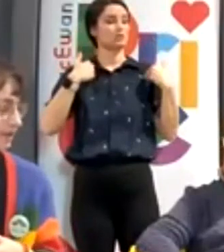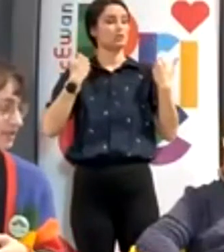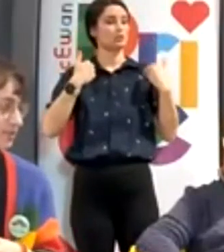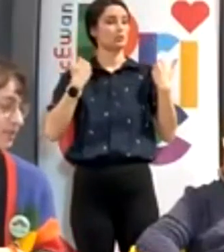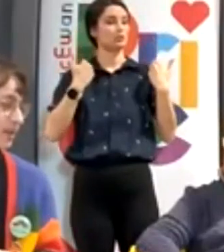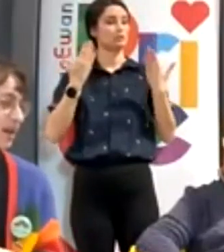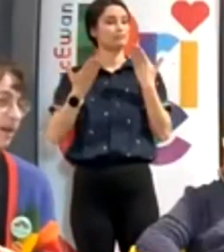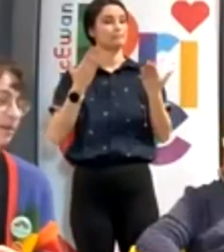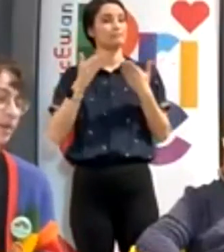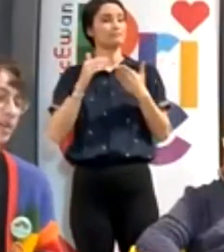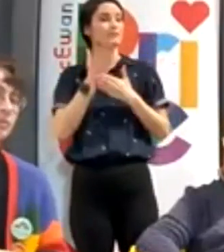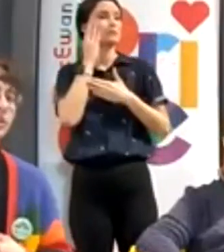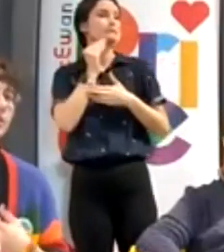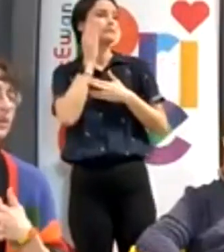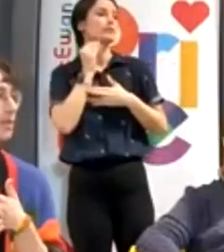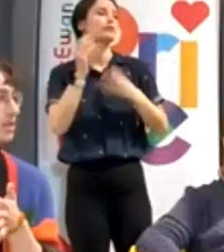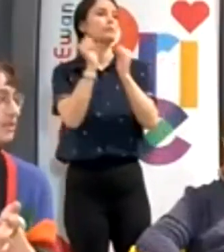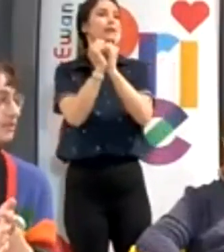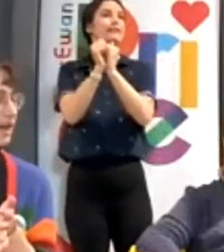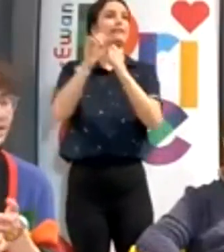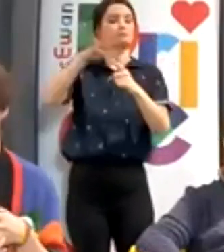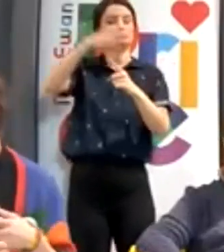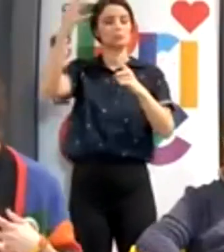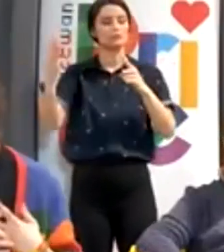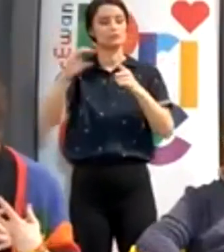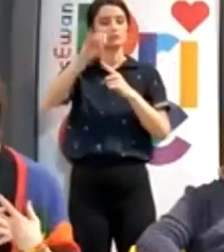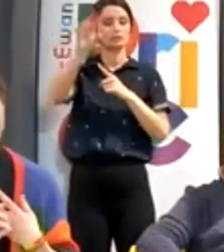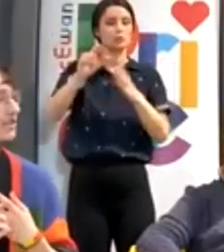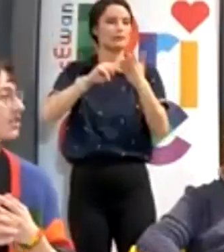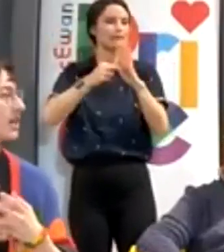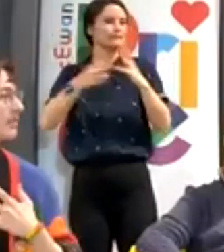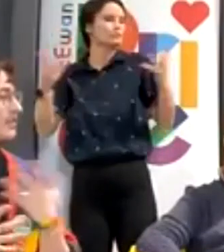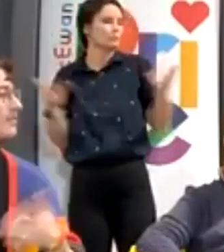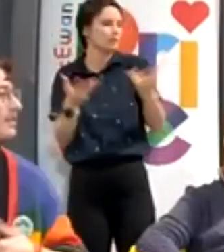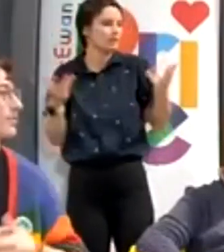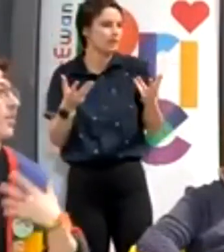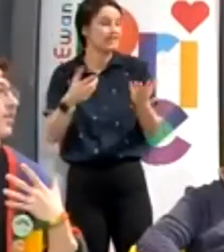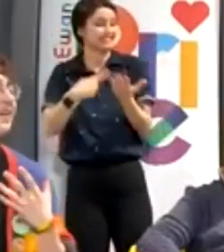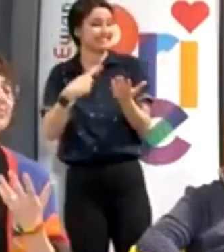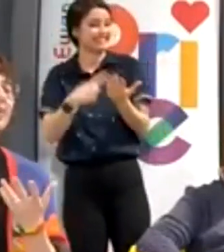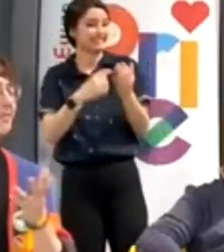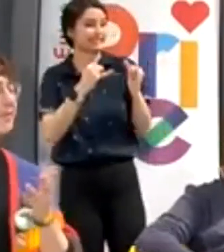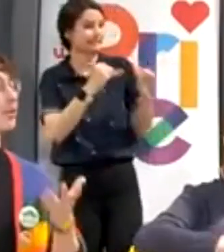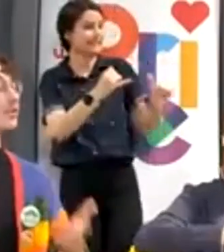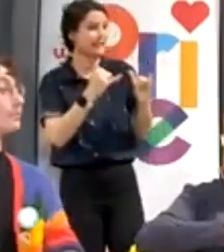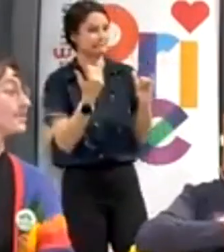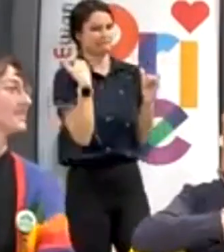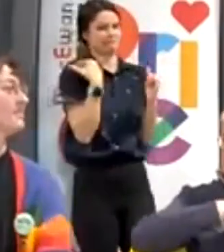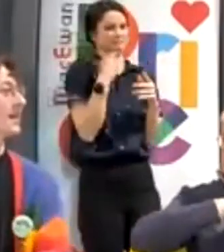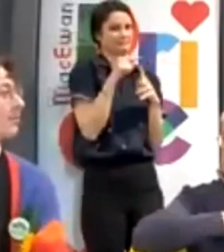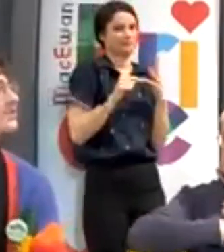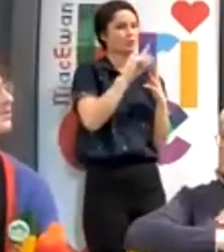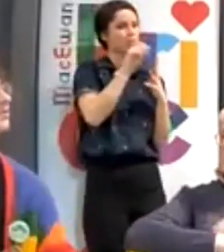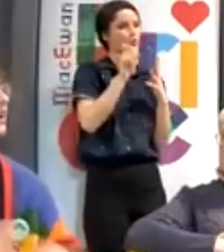our experiences with the queer community, what queer joy means for us. Just essentially talking about the same things. What are maybe not words of